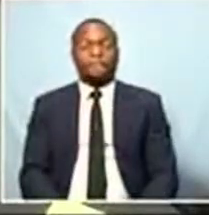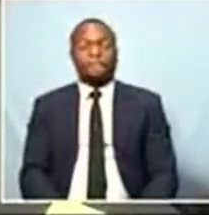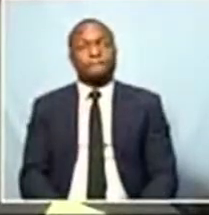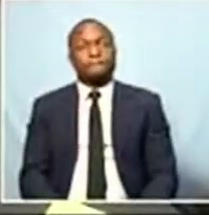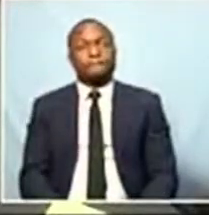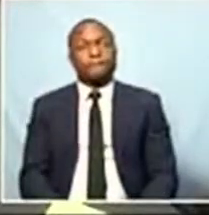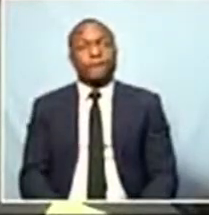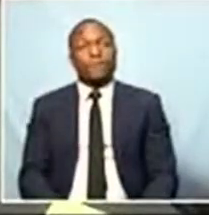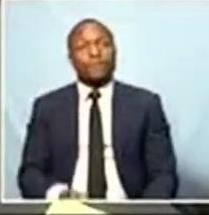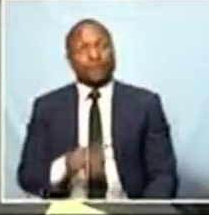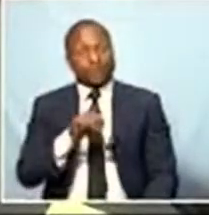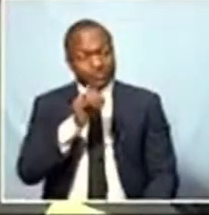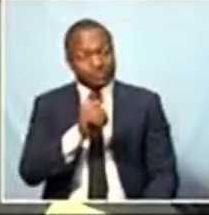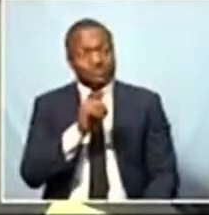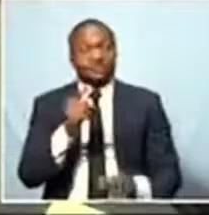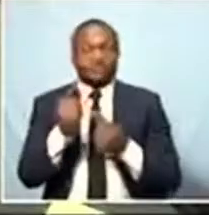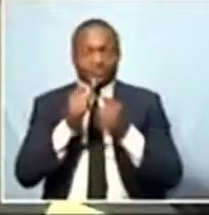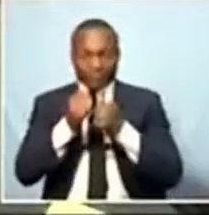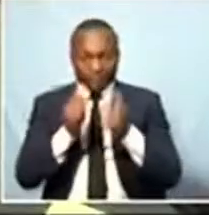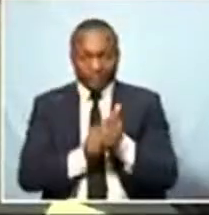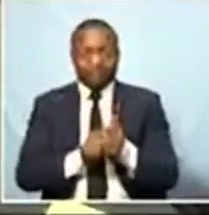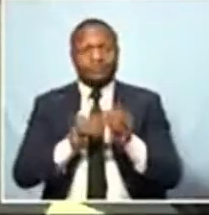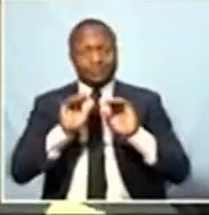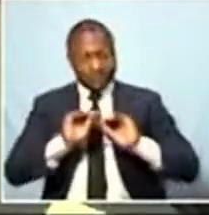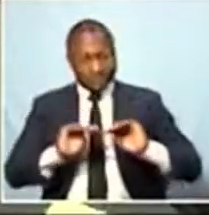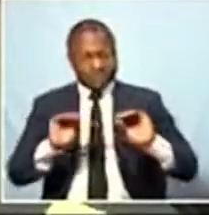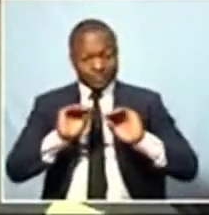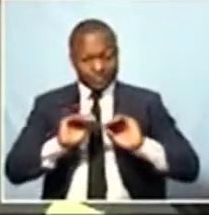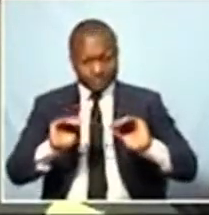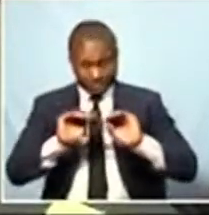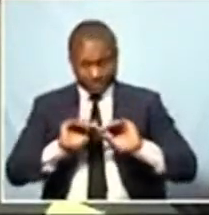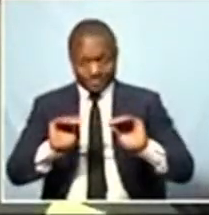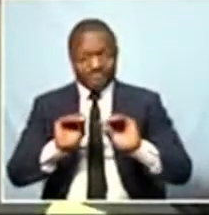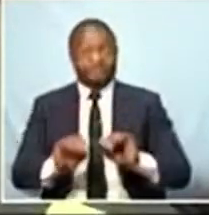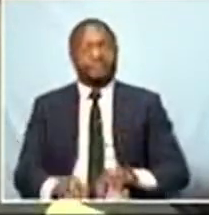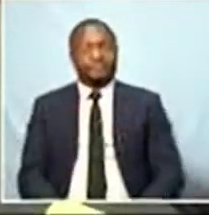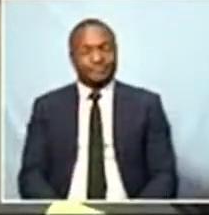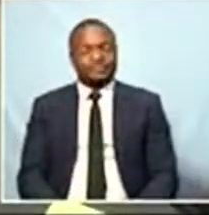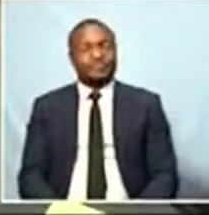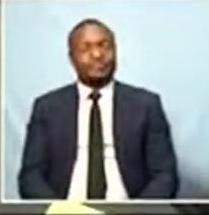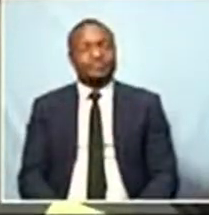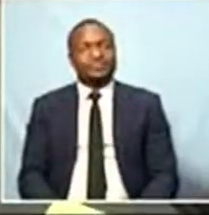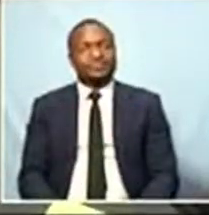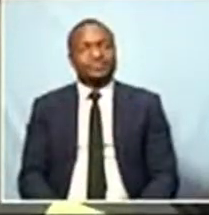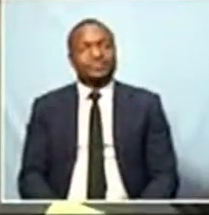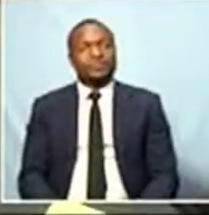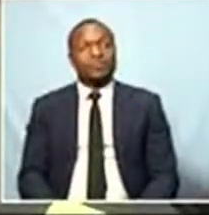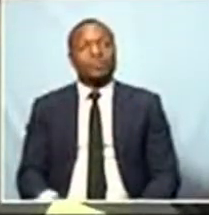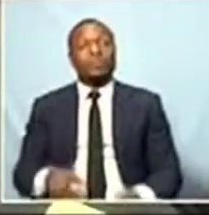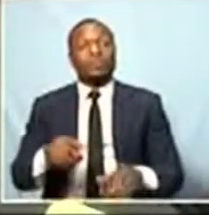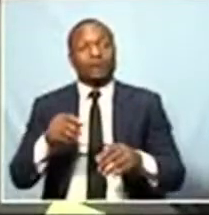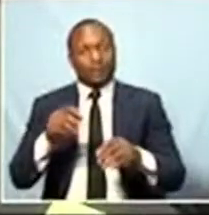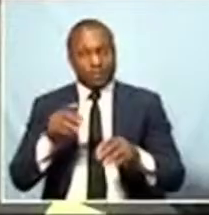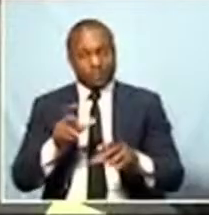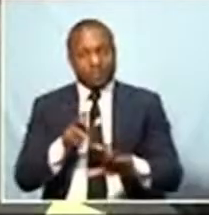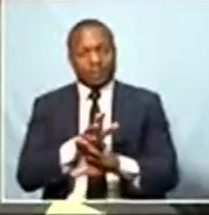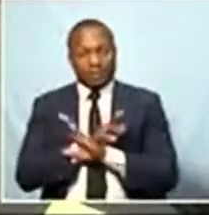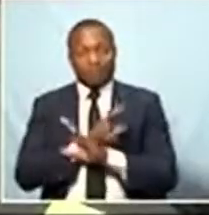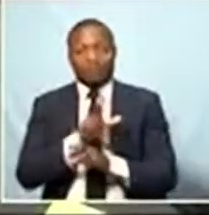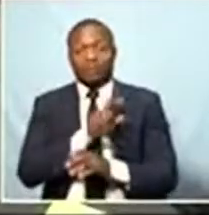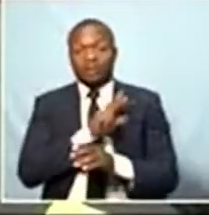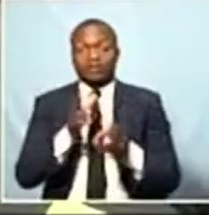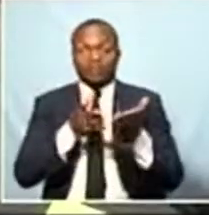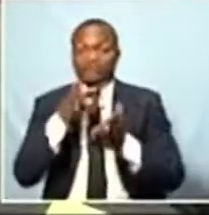You have also talked about capacity building, and indeed the Police Service Commission cannot